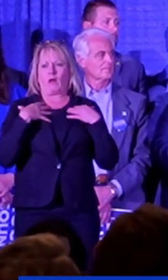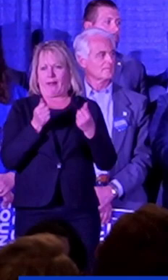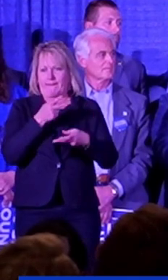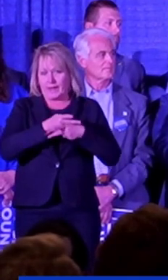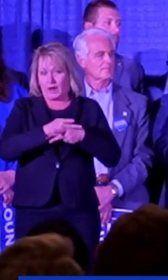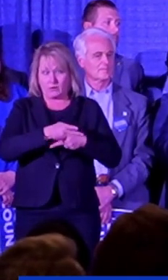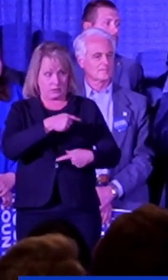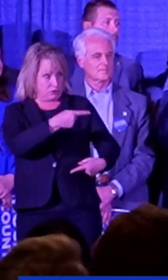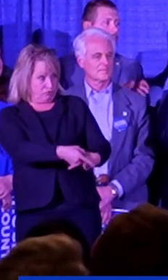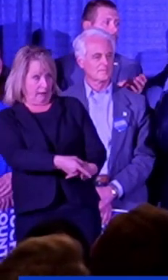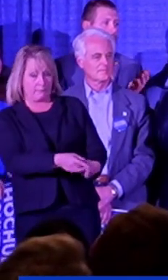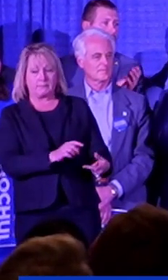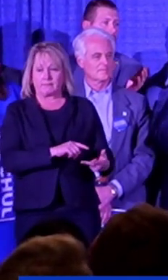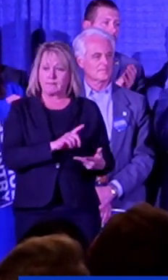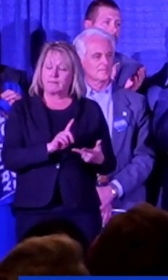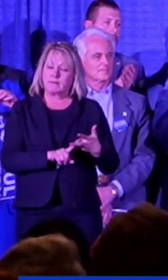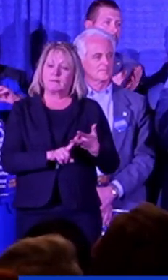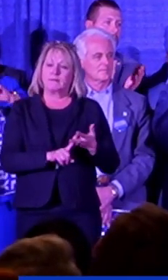right.